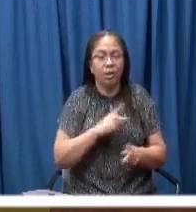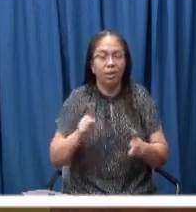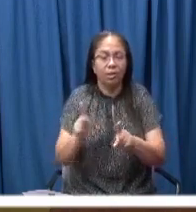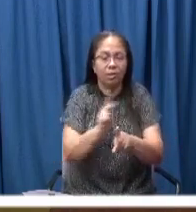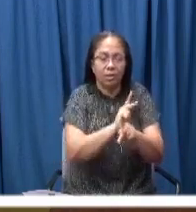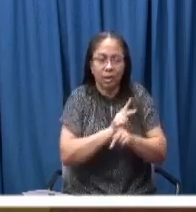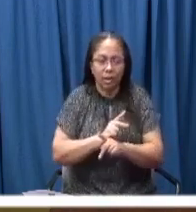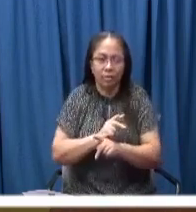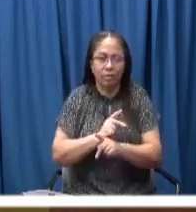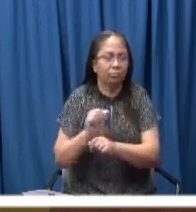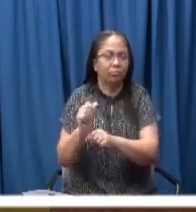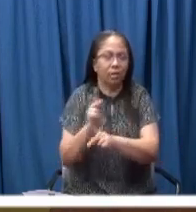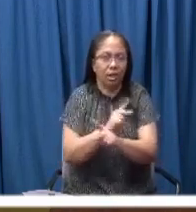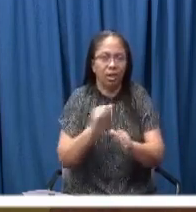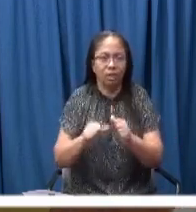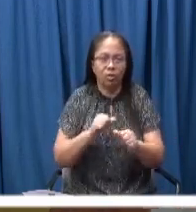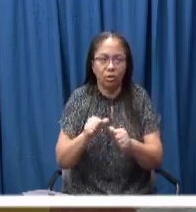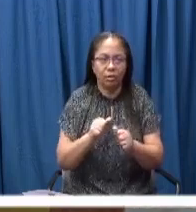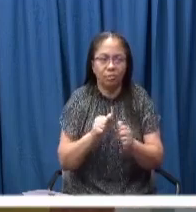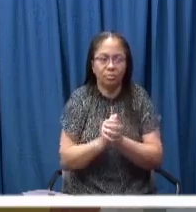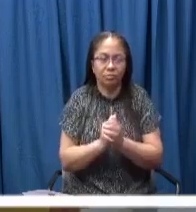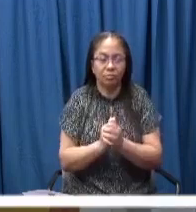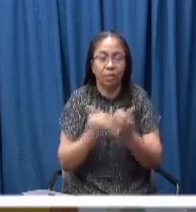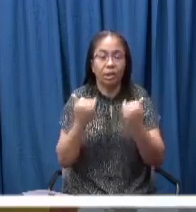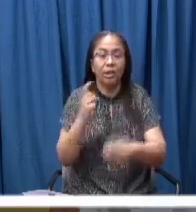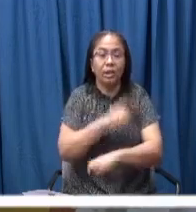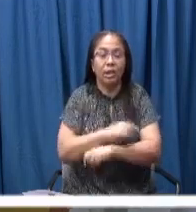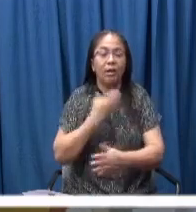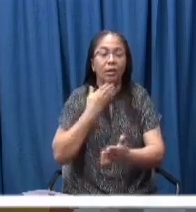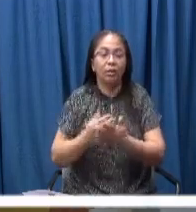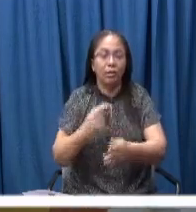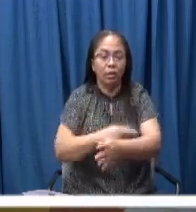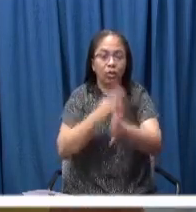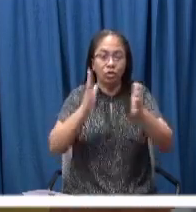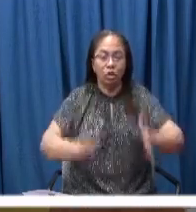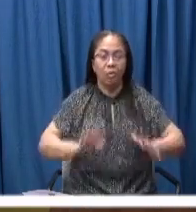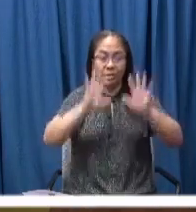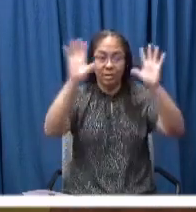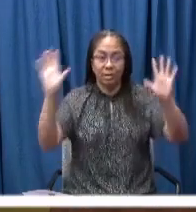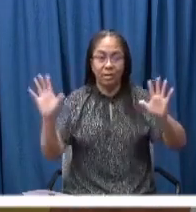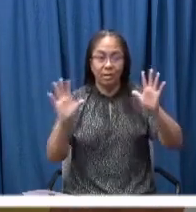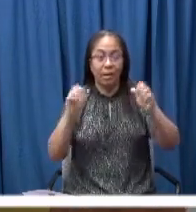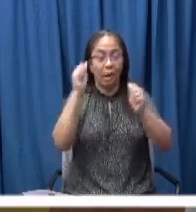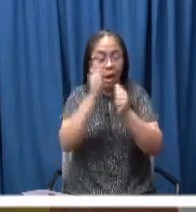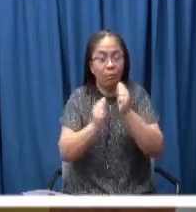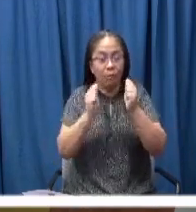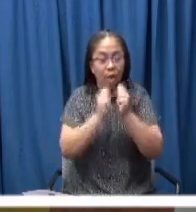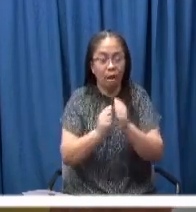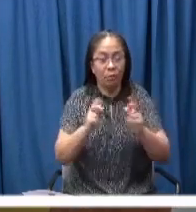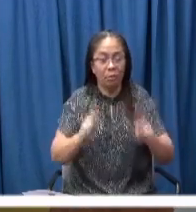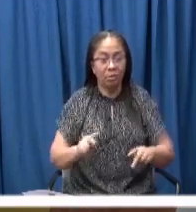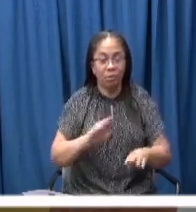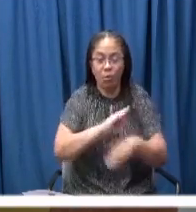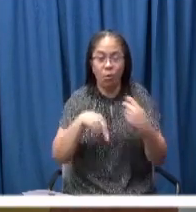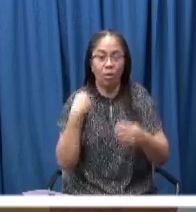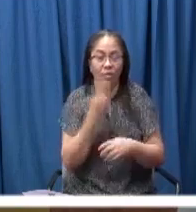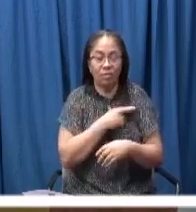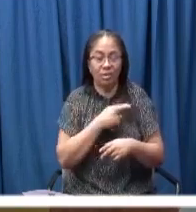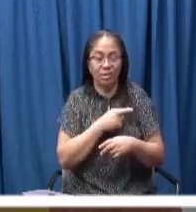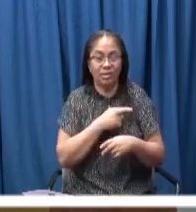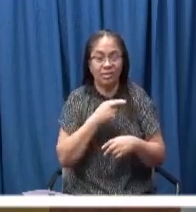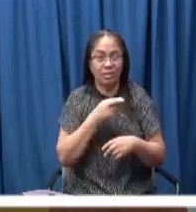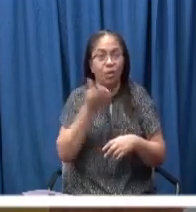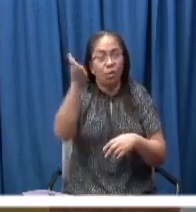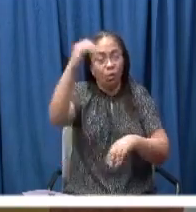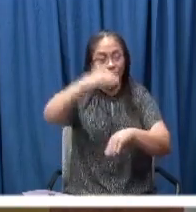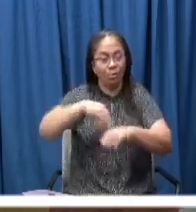world. On this Good Shepherd Sunday, every one of us has a vocation.